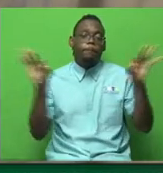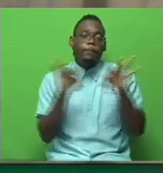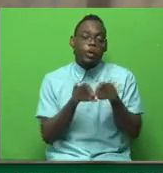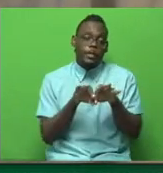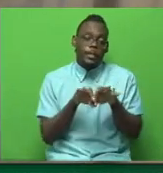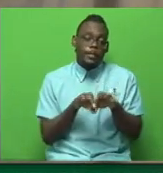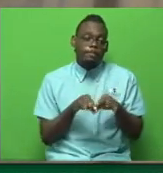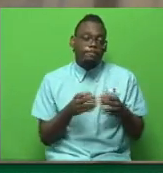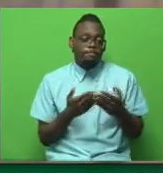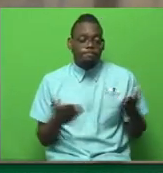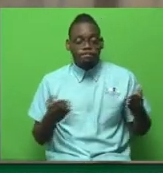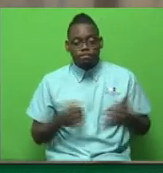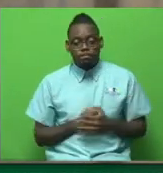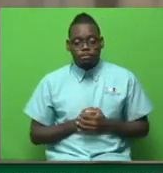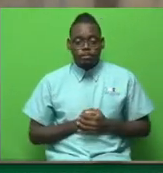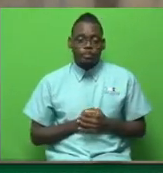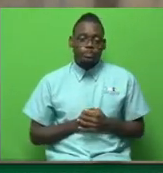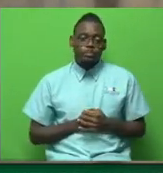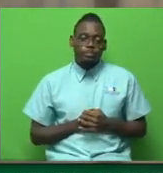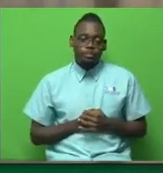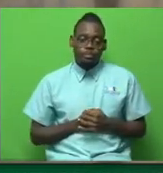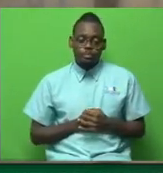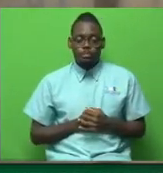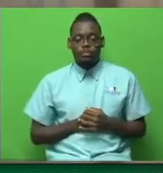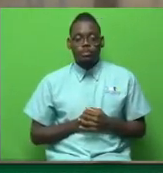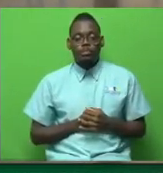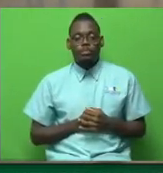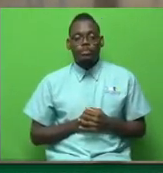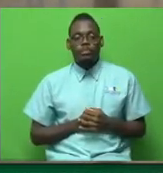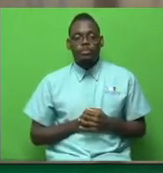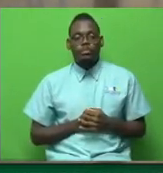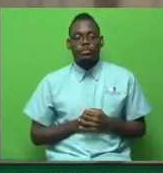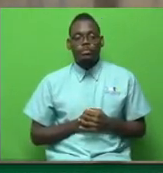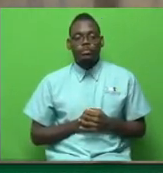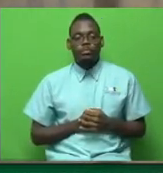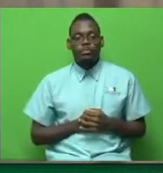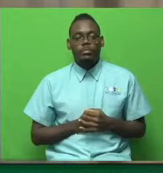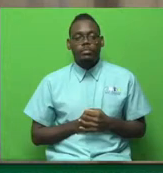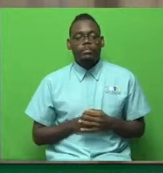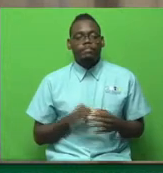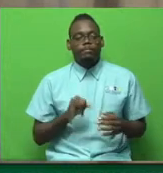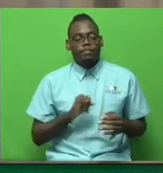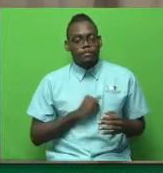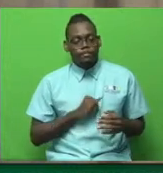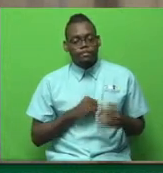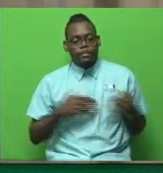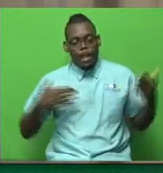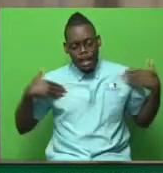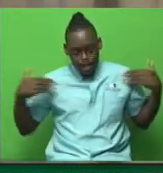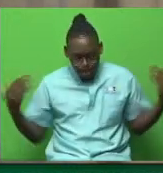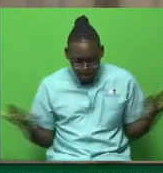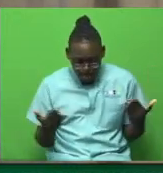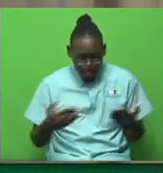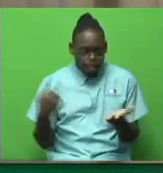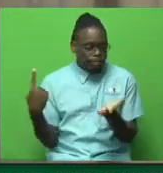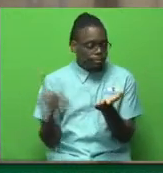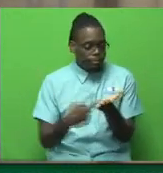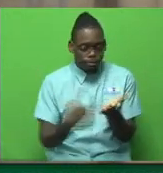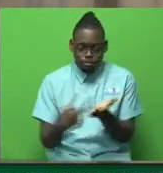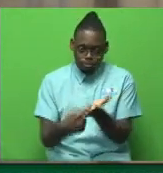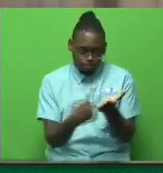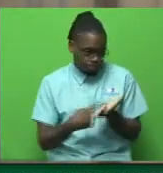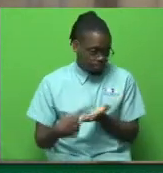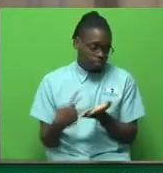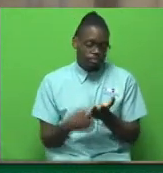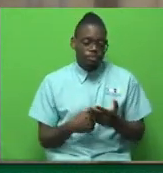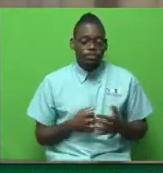joining the debate today Mr Deputy speaker coming in after the minister of Education I think